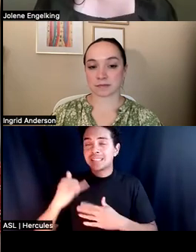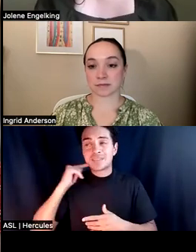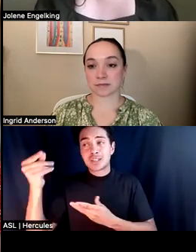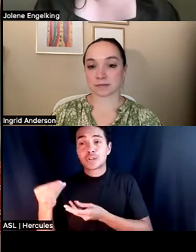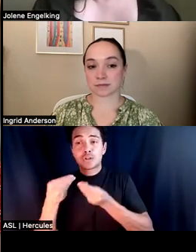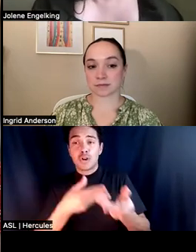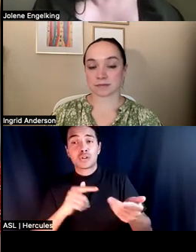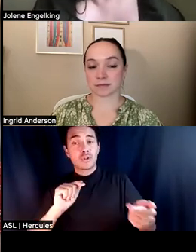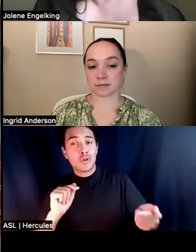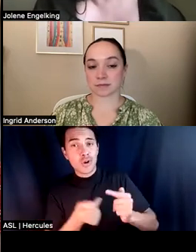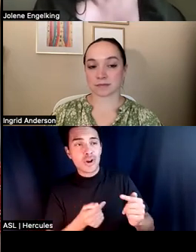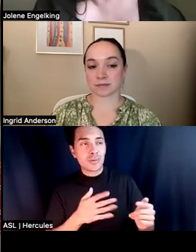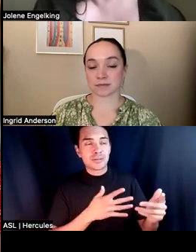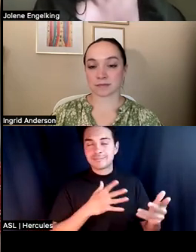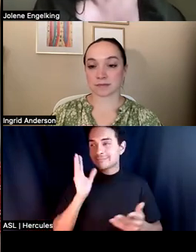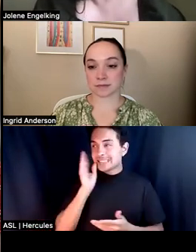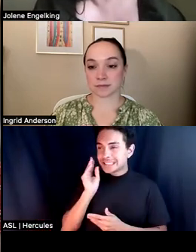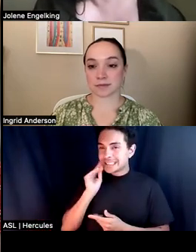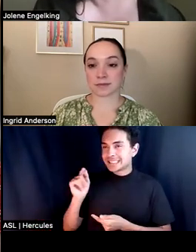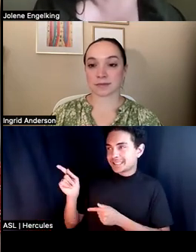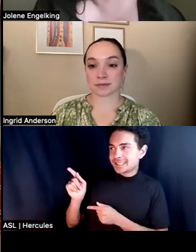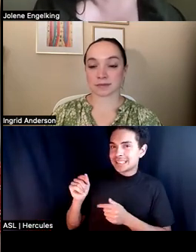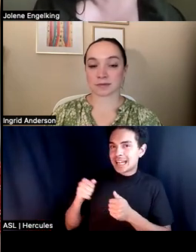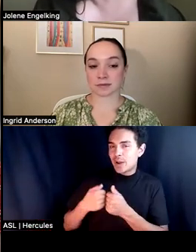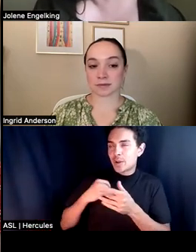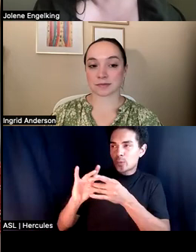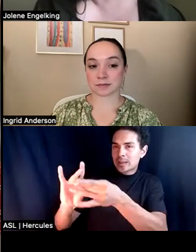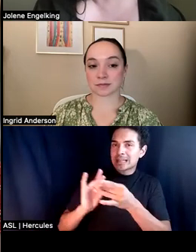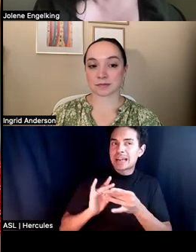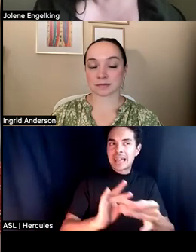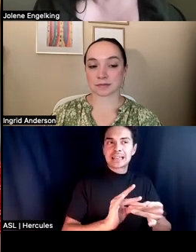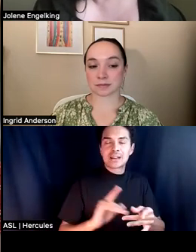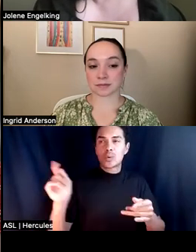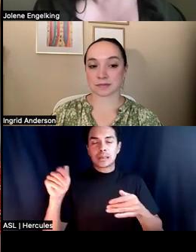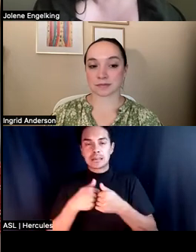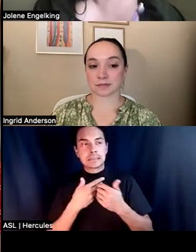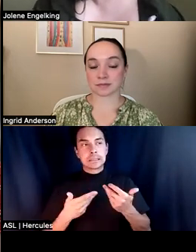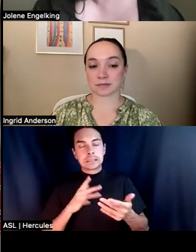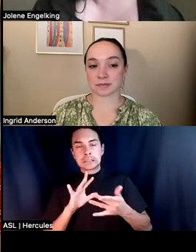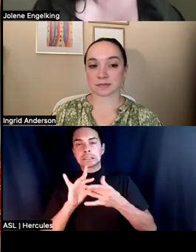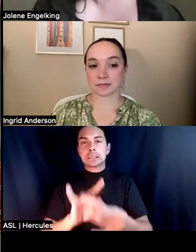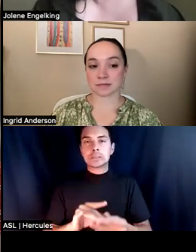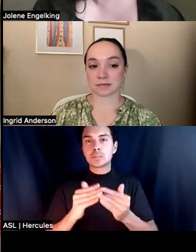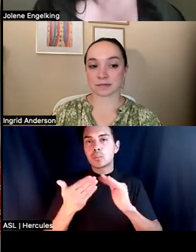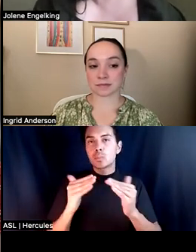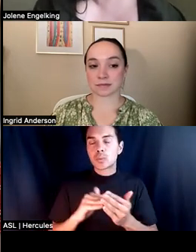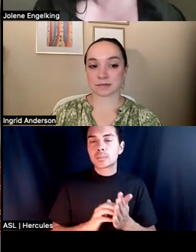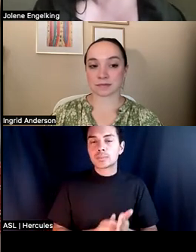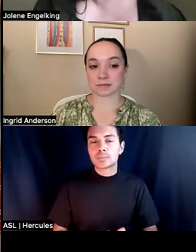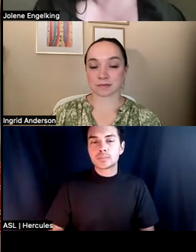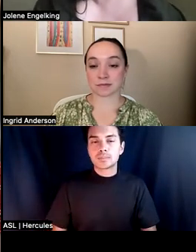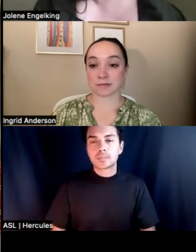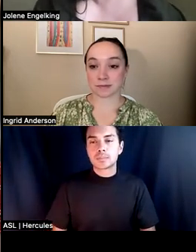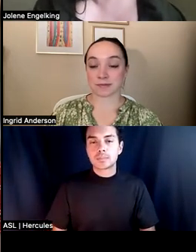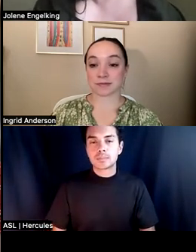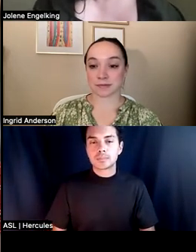sort of sense, like for people who are wanting to like reconnect to community and to be with us again. Survivors also need us to be thinking expansively.